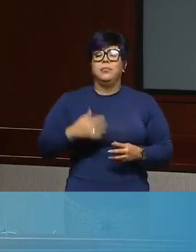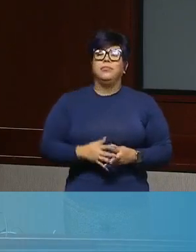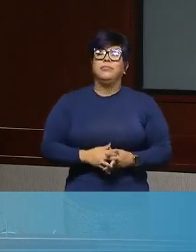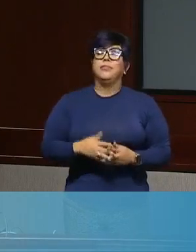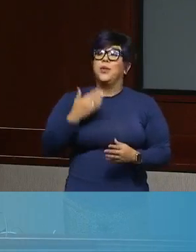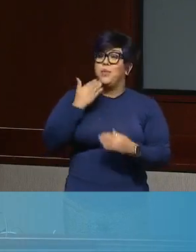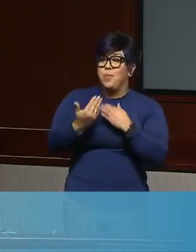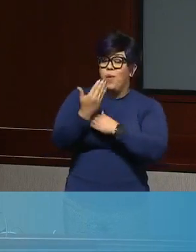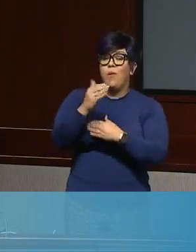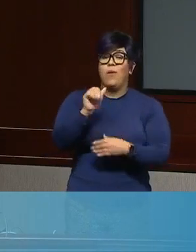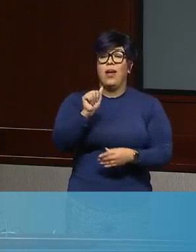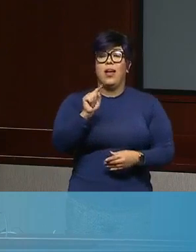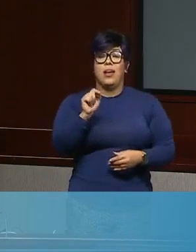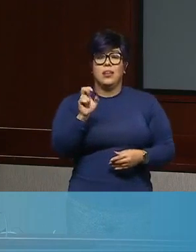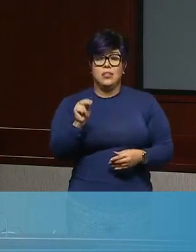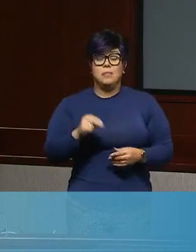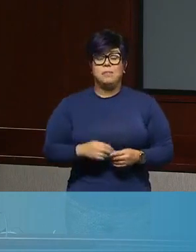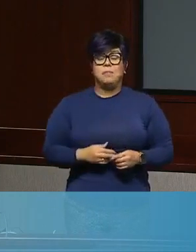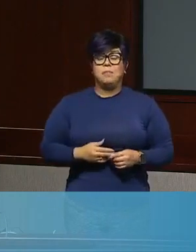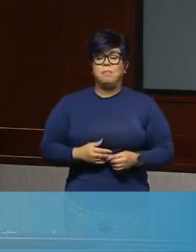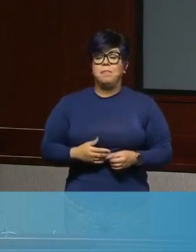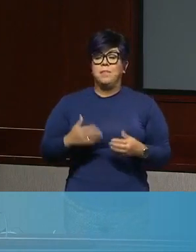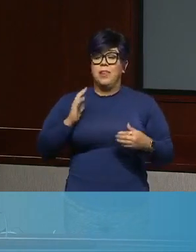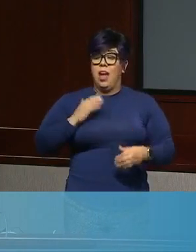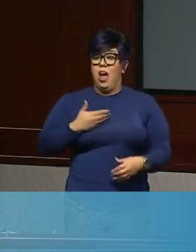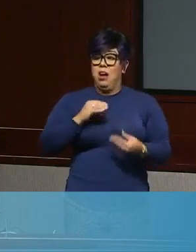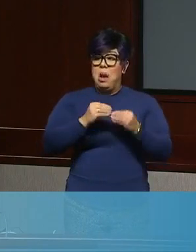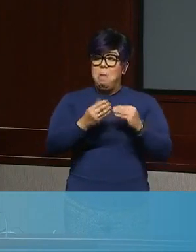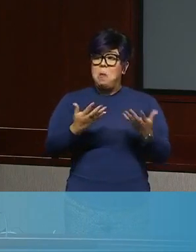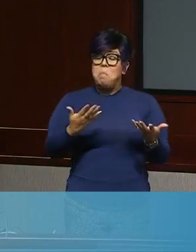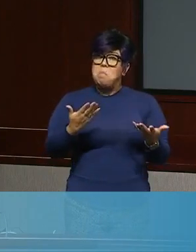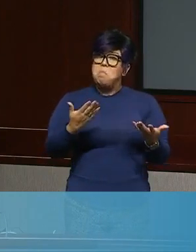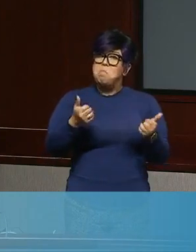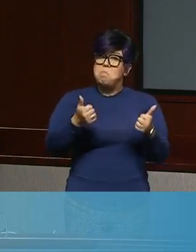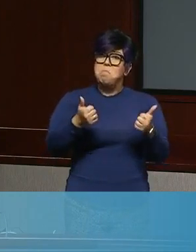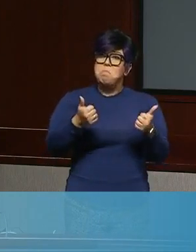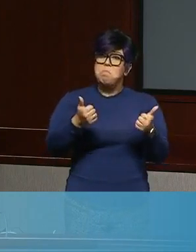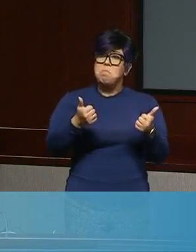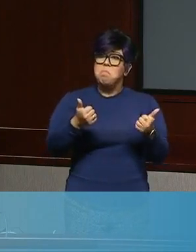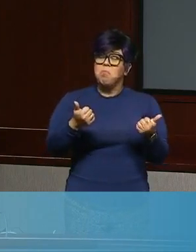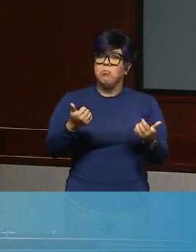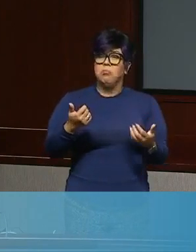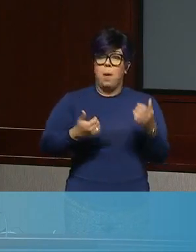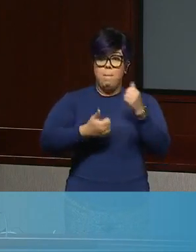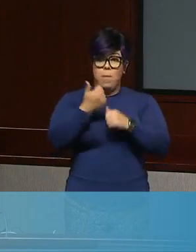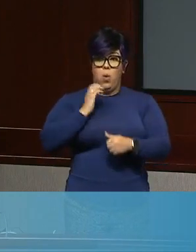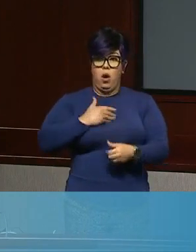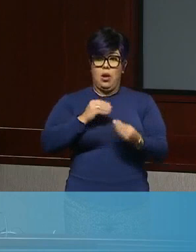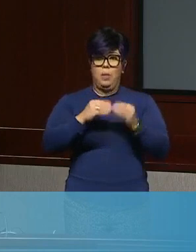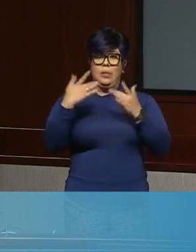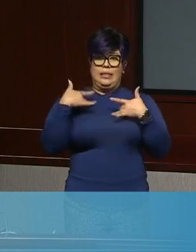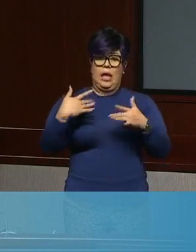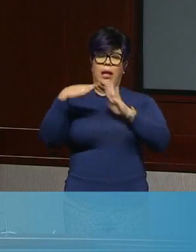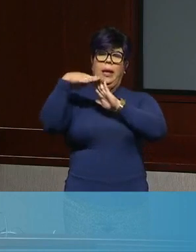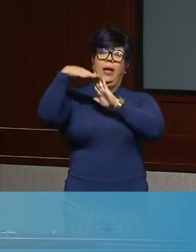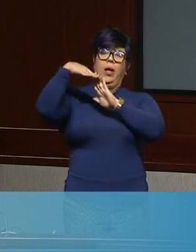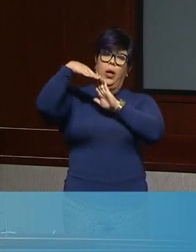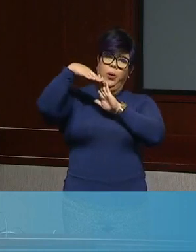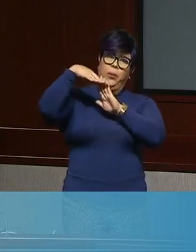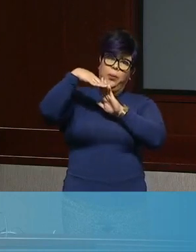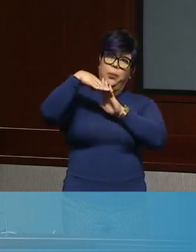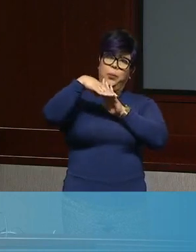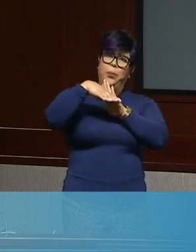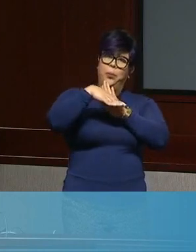Morning, Eitan. Our numbers are doing well. We are trending down. Our focus